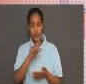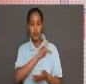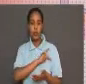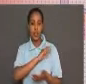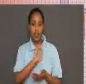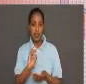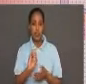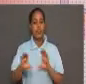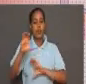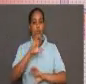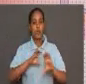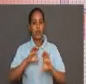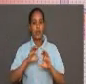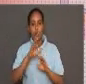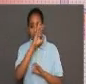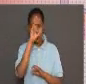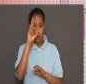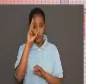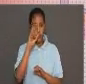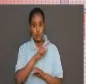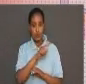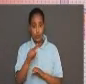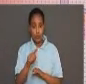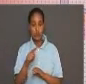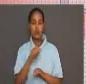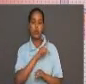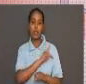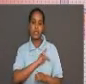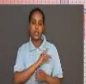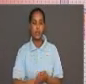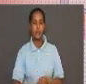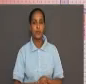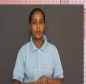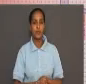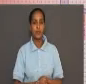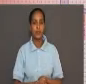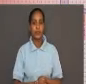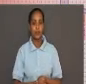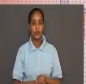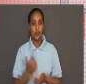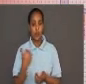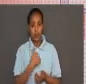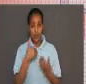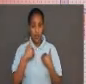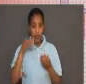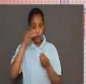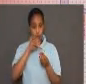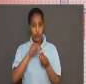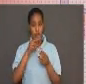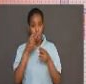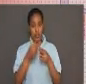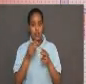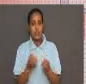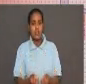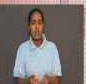and the chemical causes of those properties. We have also named